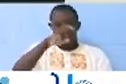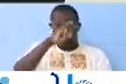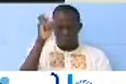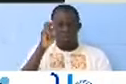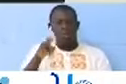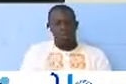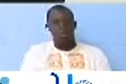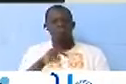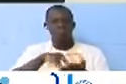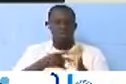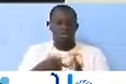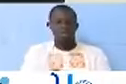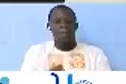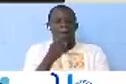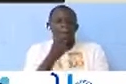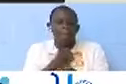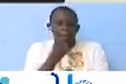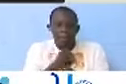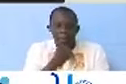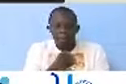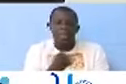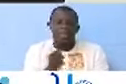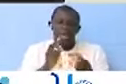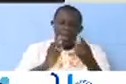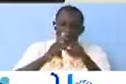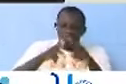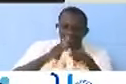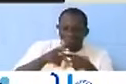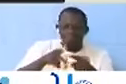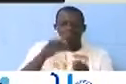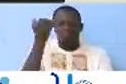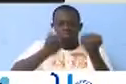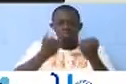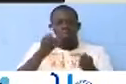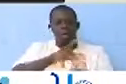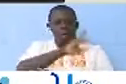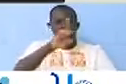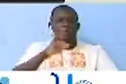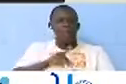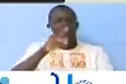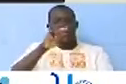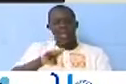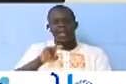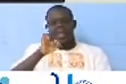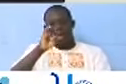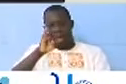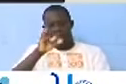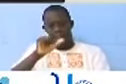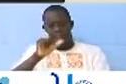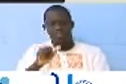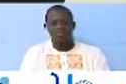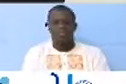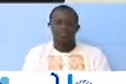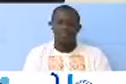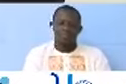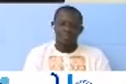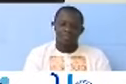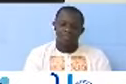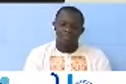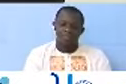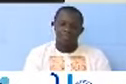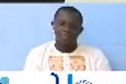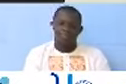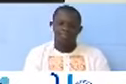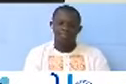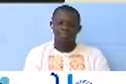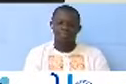entailed maintenance and repairs of vehicles at the NIA. Ila dogo abe okono wala nyindi kumutol nyingi ello ndingul zoro